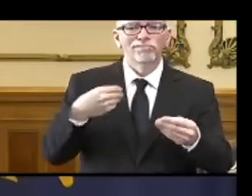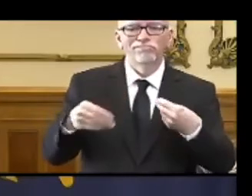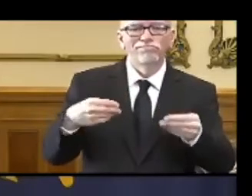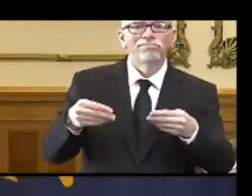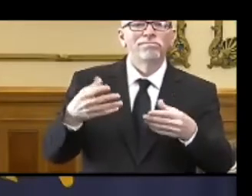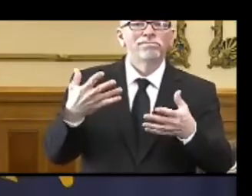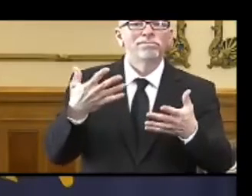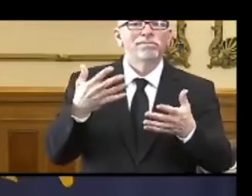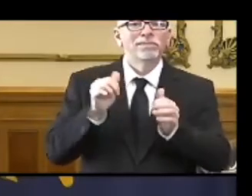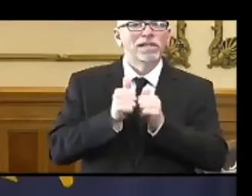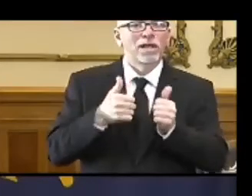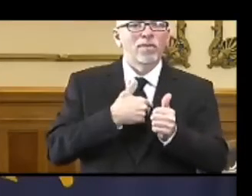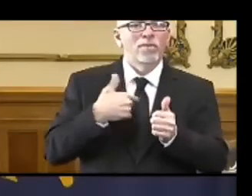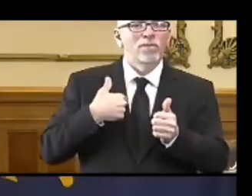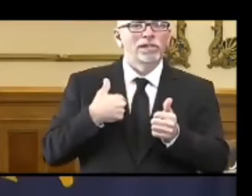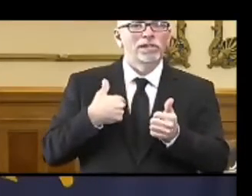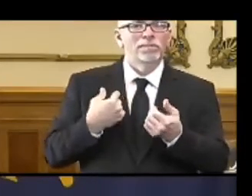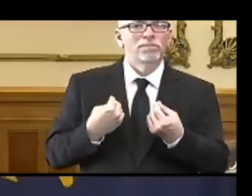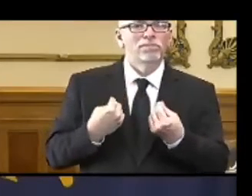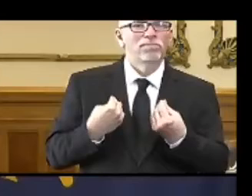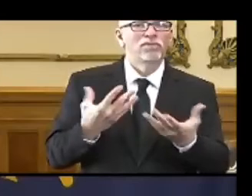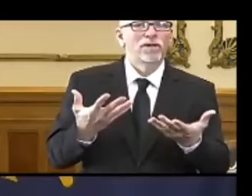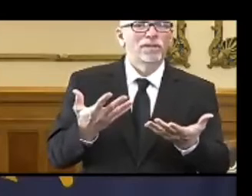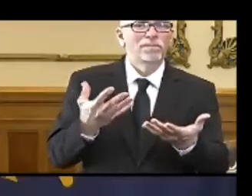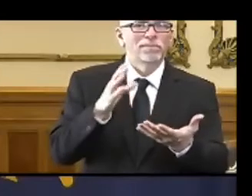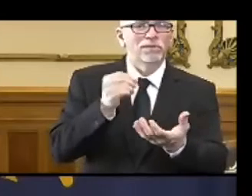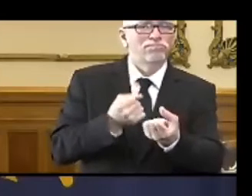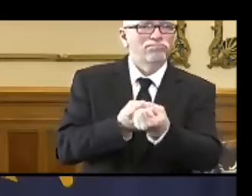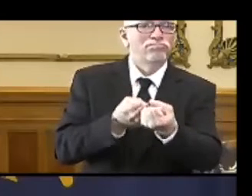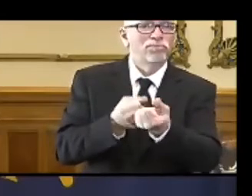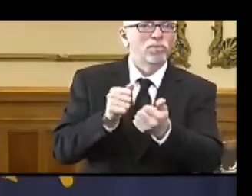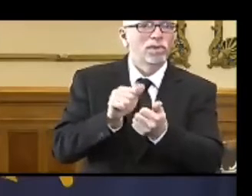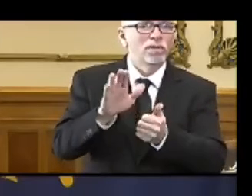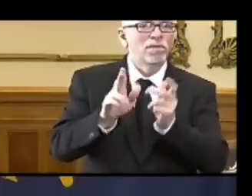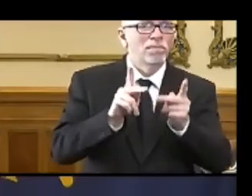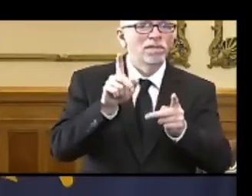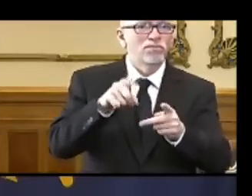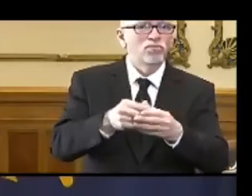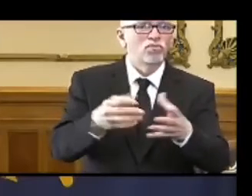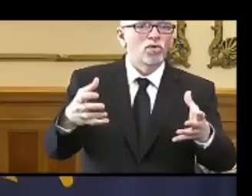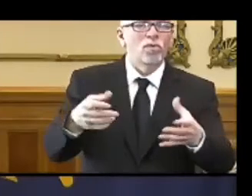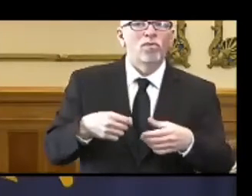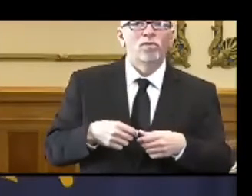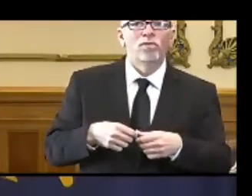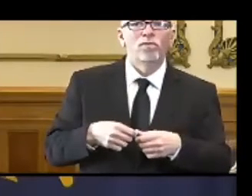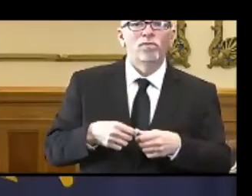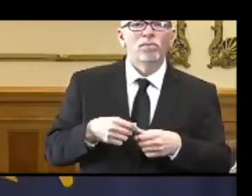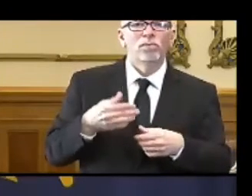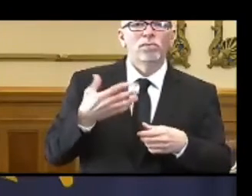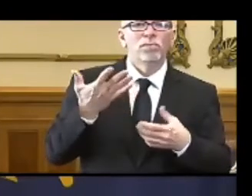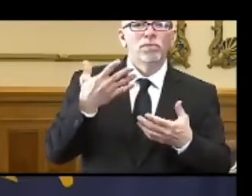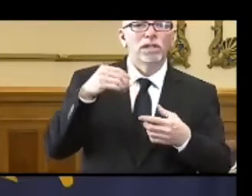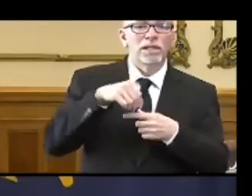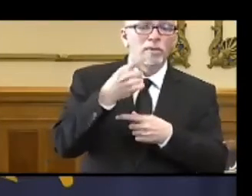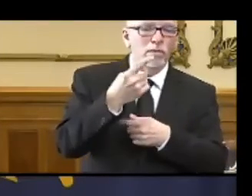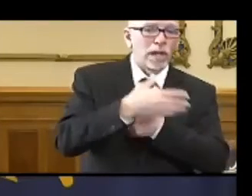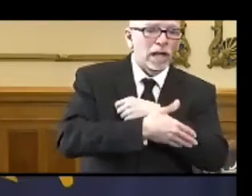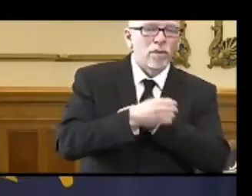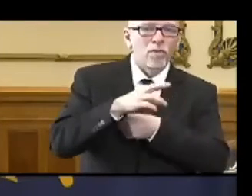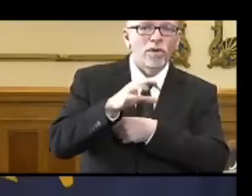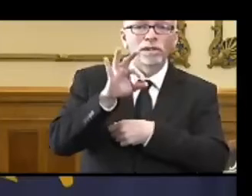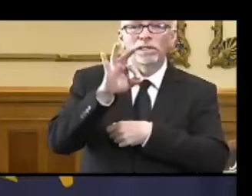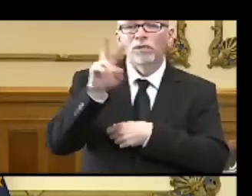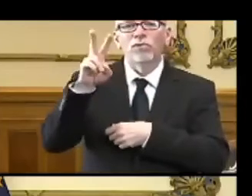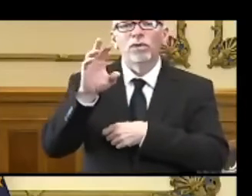in the way that we supply a company with the workforce that they need to grow, whether you're in one county or 91